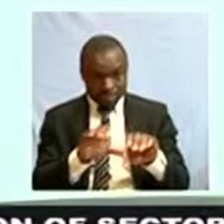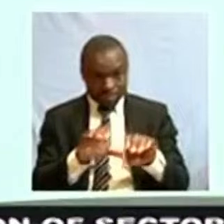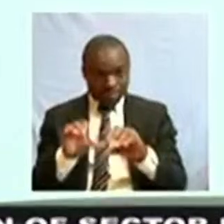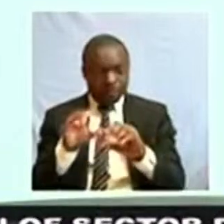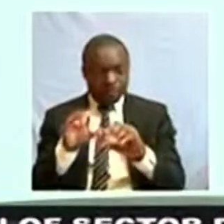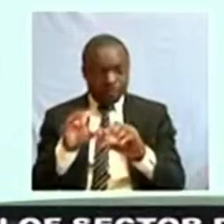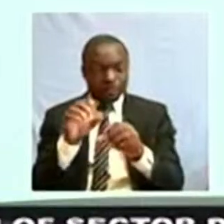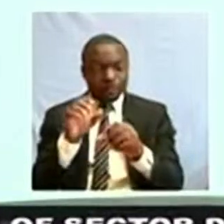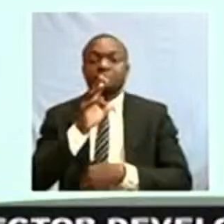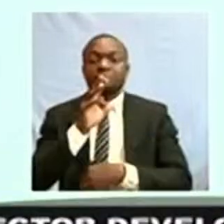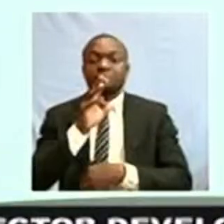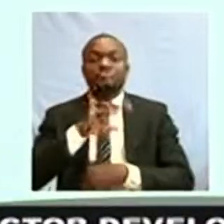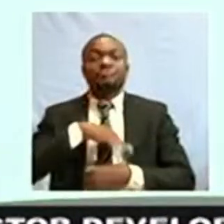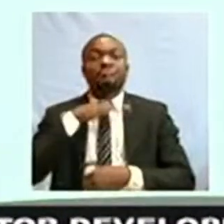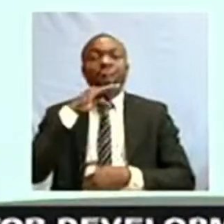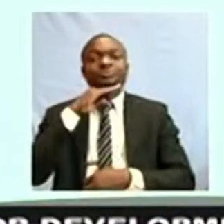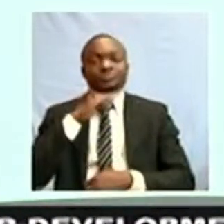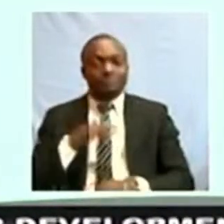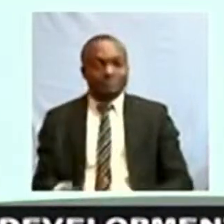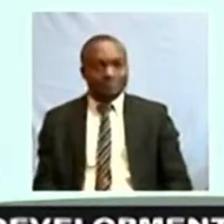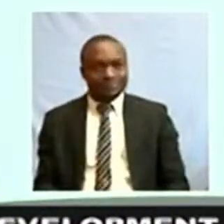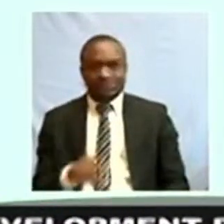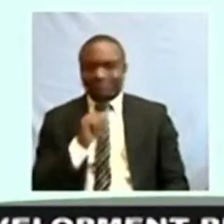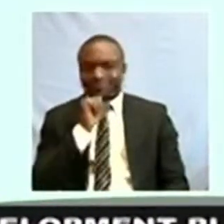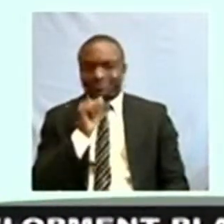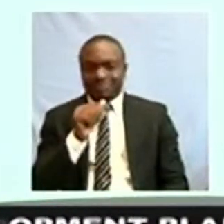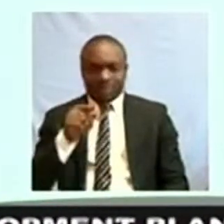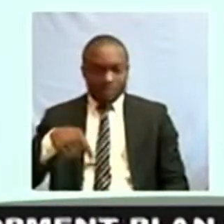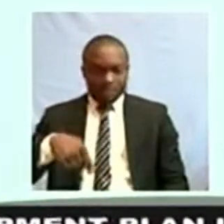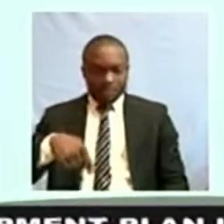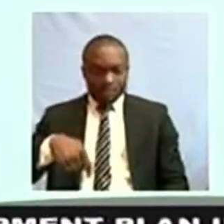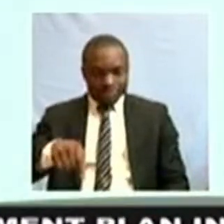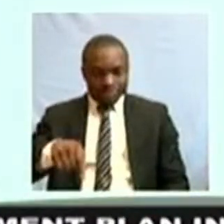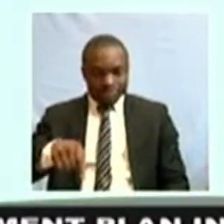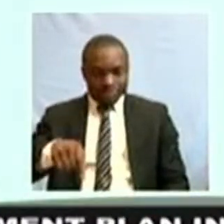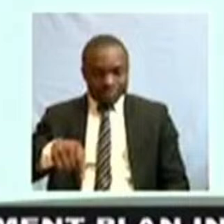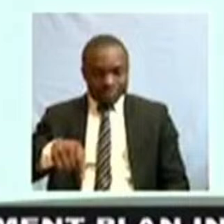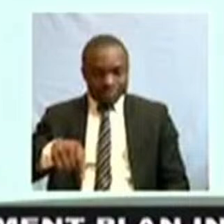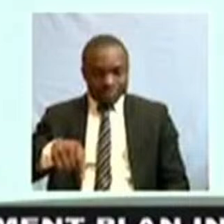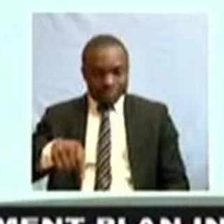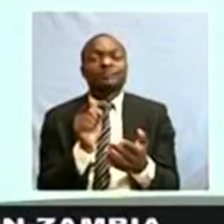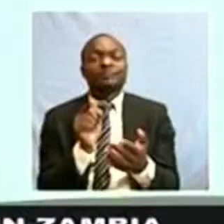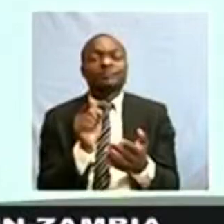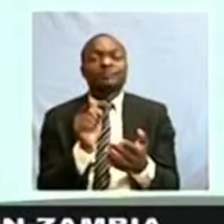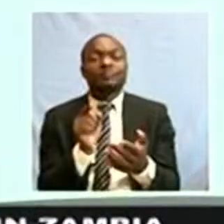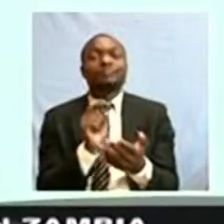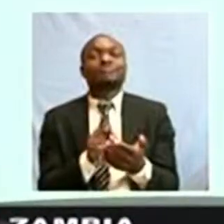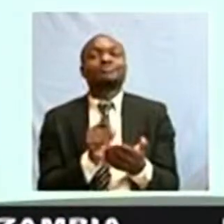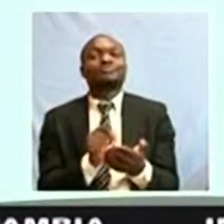sufficient and not that consistent. The point